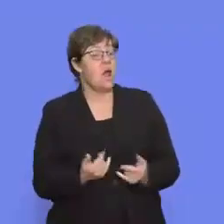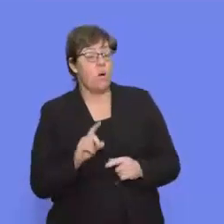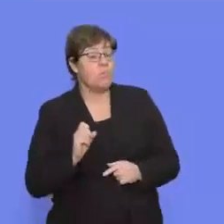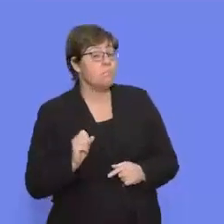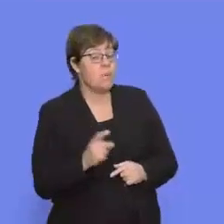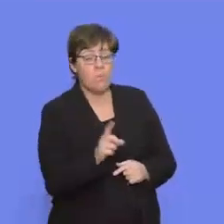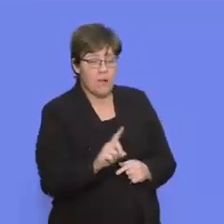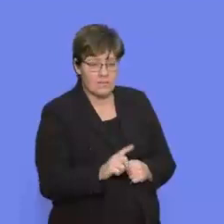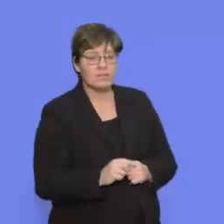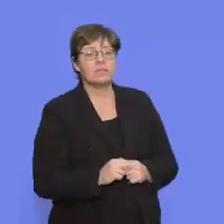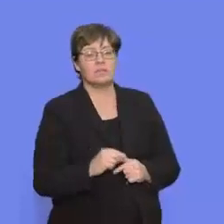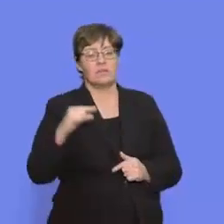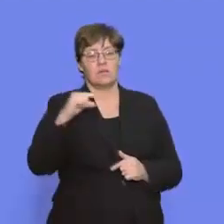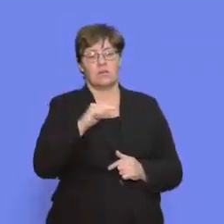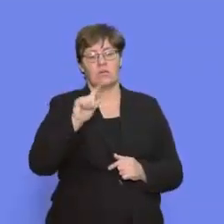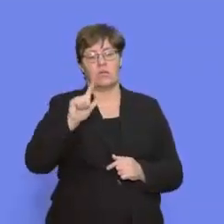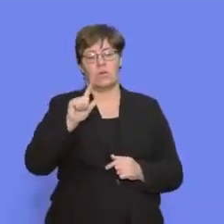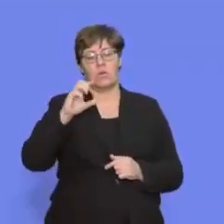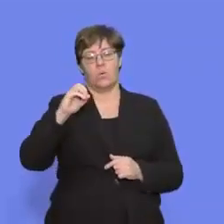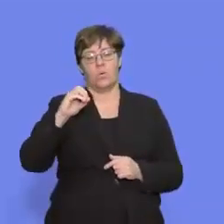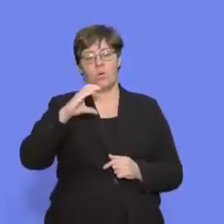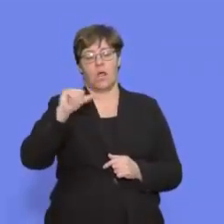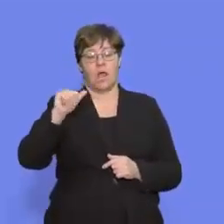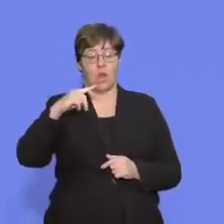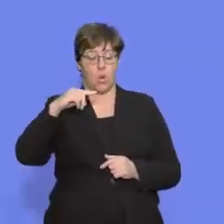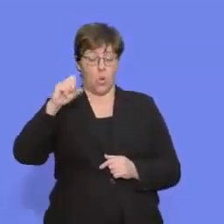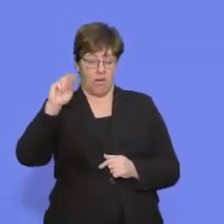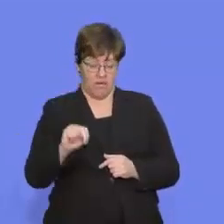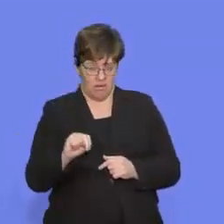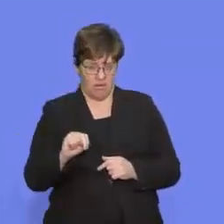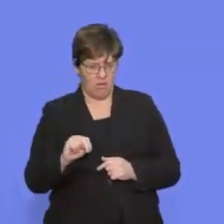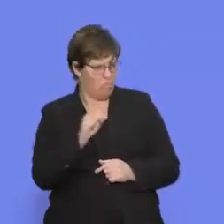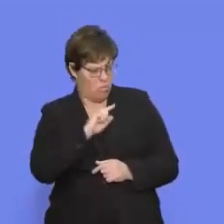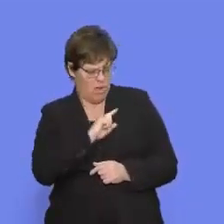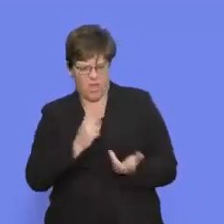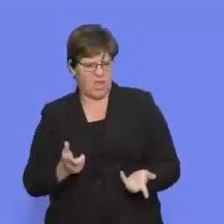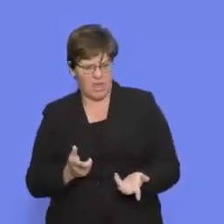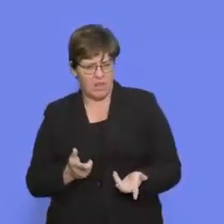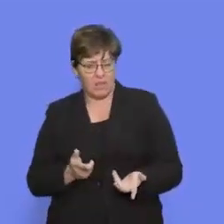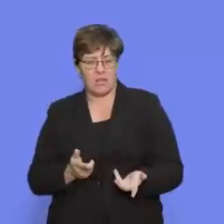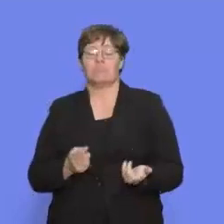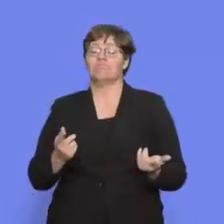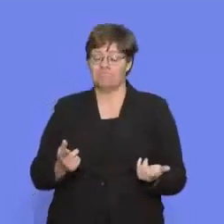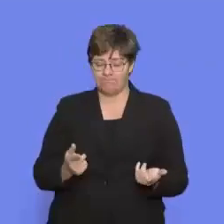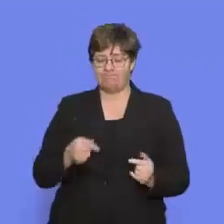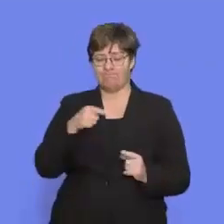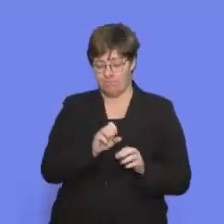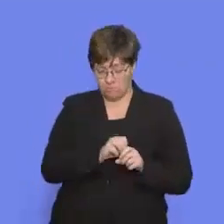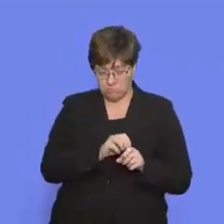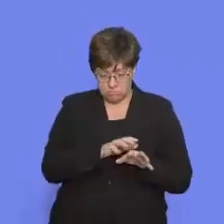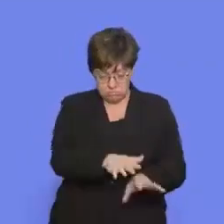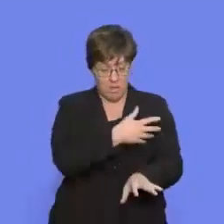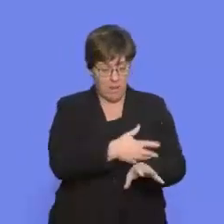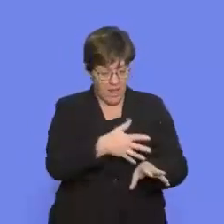glucagon. For what purpose? So that glucagon can convert glycogen that was stored